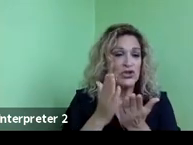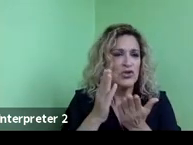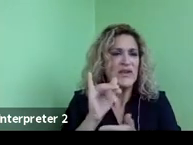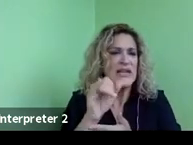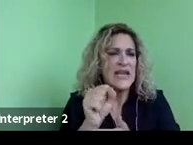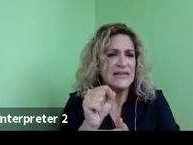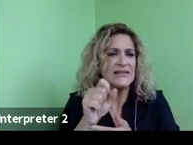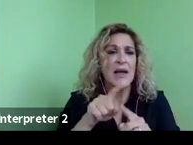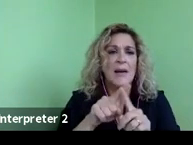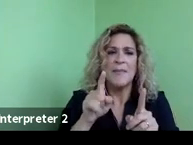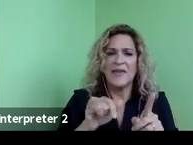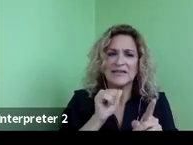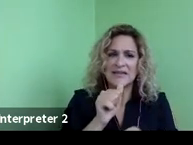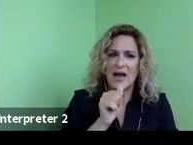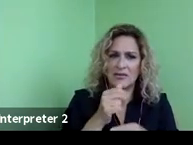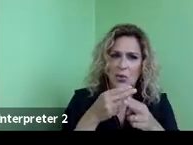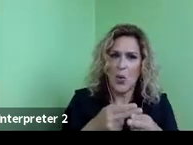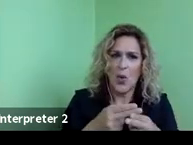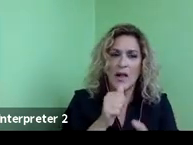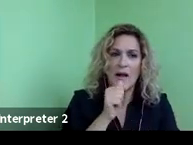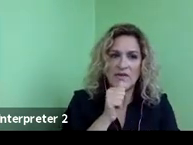considered confidential.